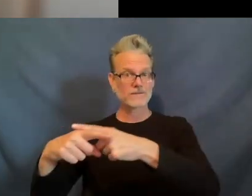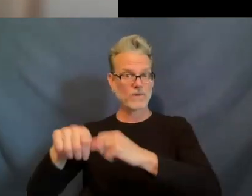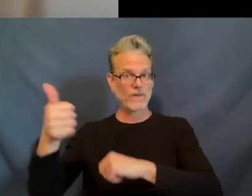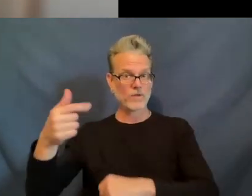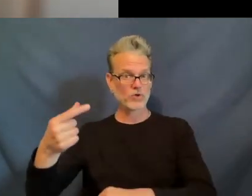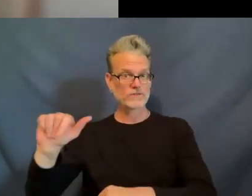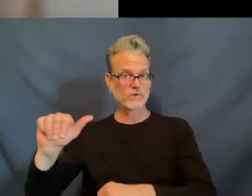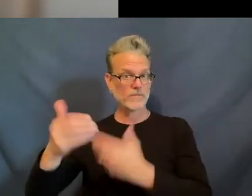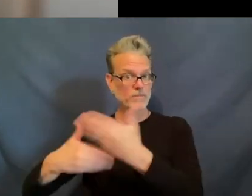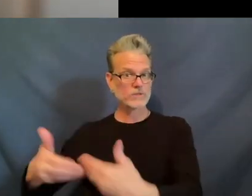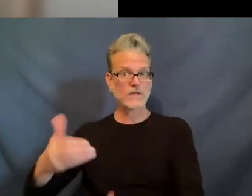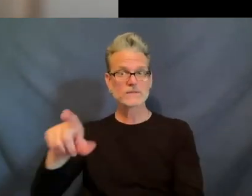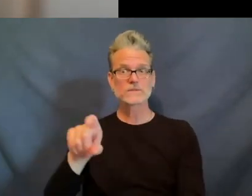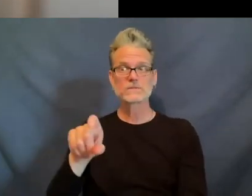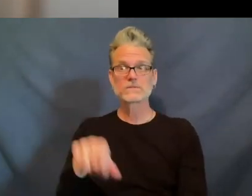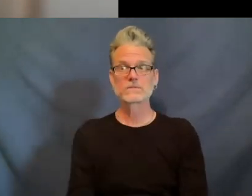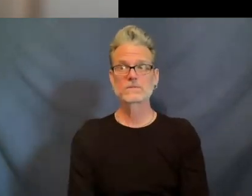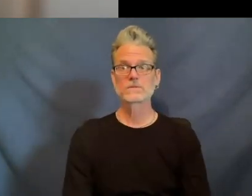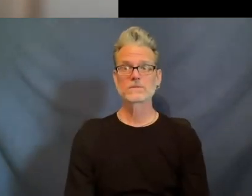agreements processes that we've been talking about?